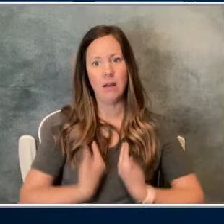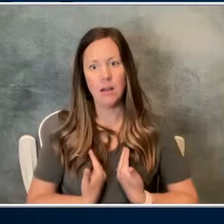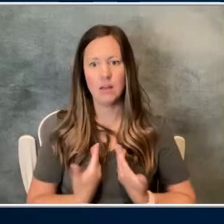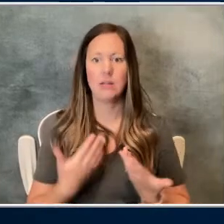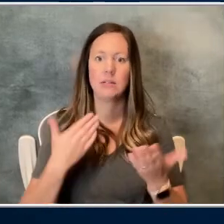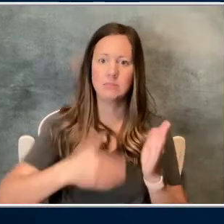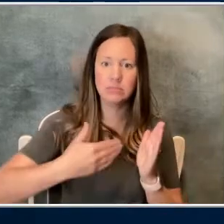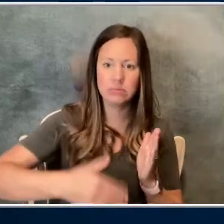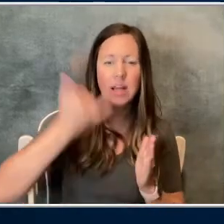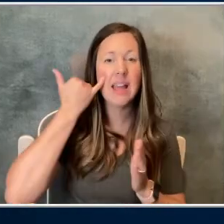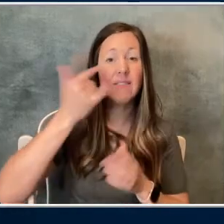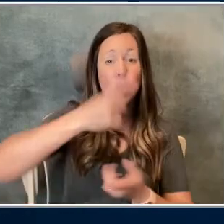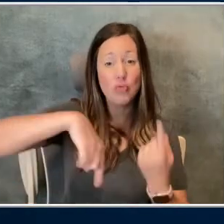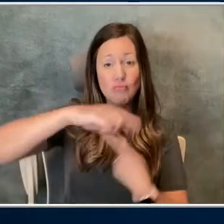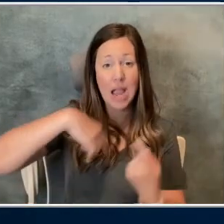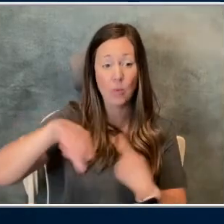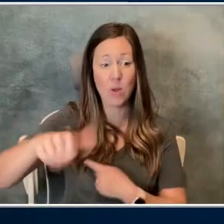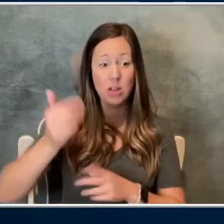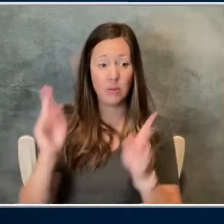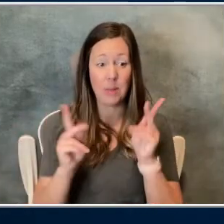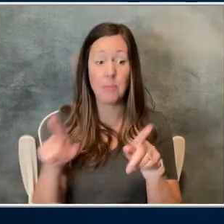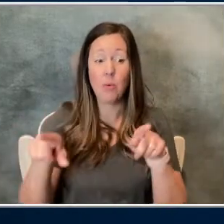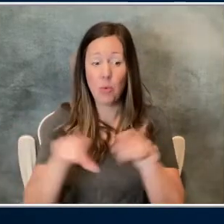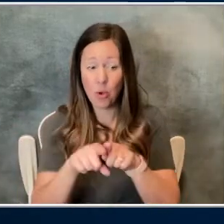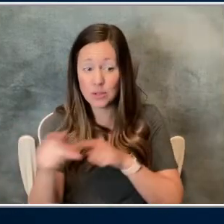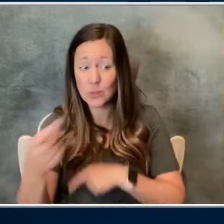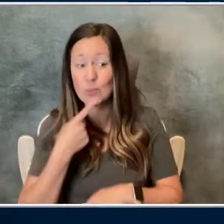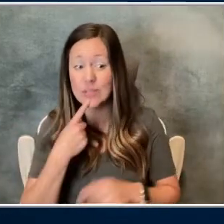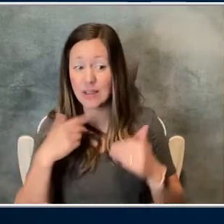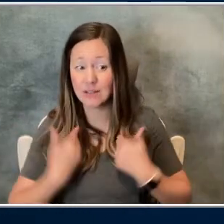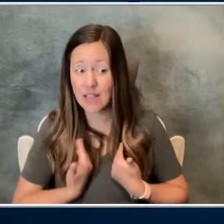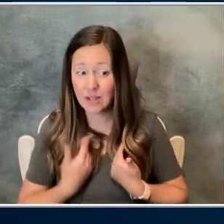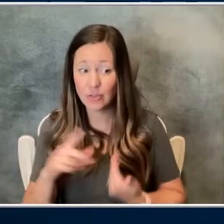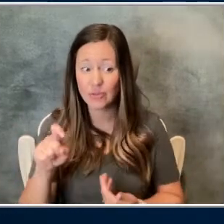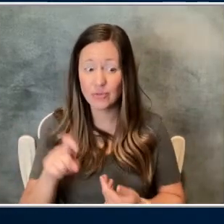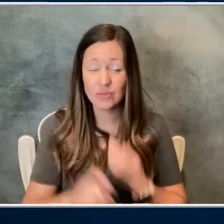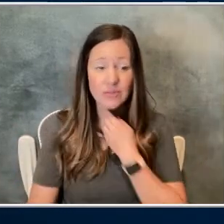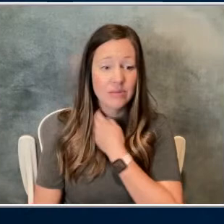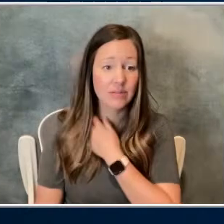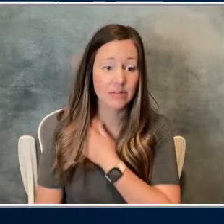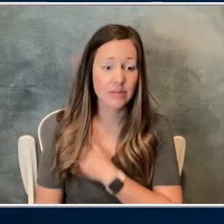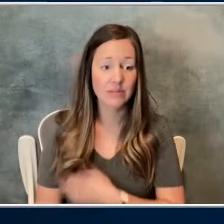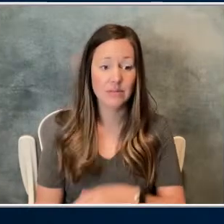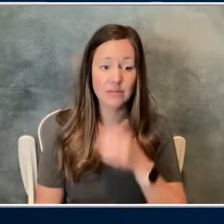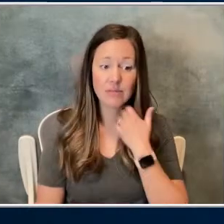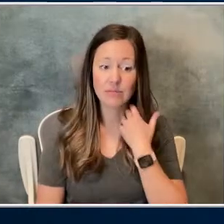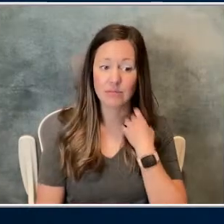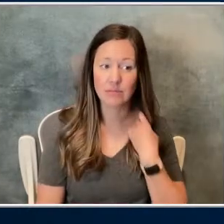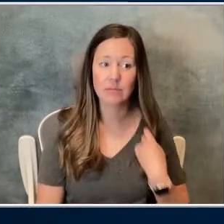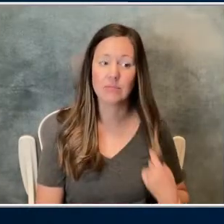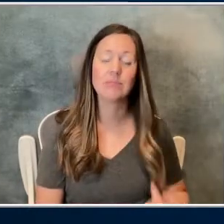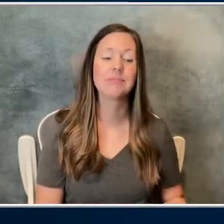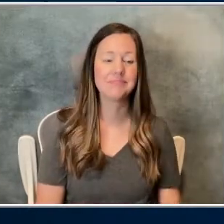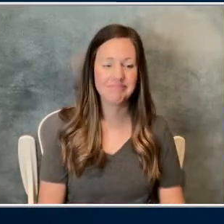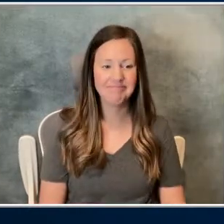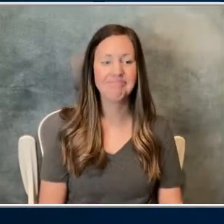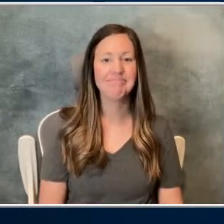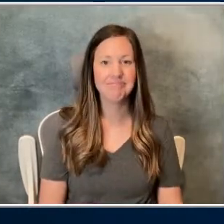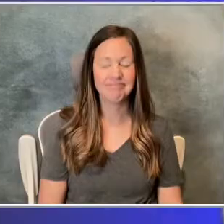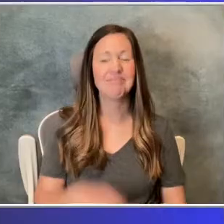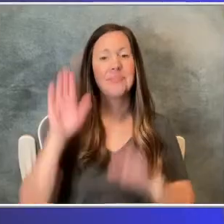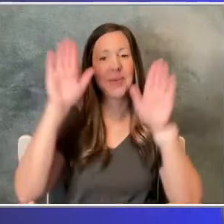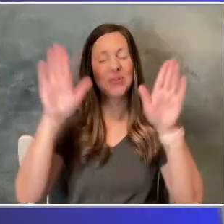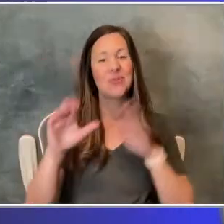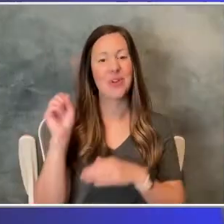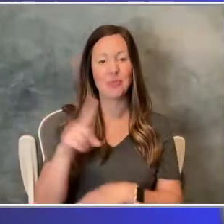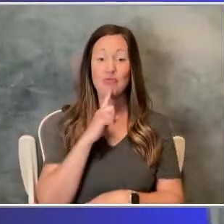of other folks who also say they're fatigued? That's a great question. Yeah, it's one of the reasons that I do